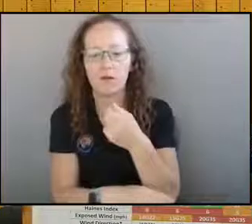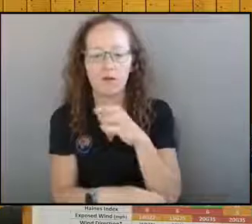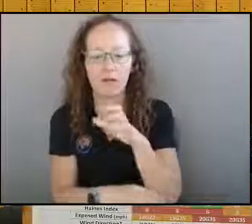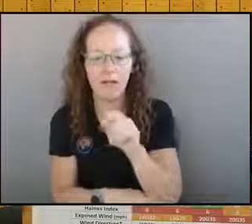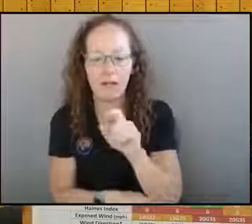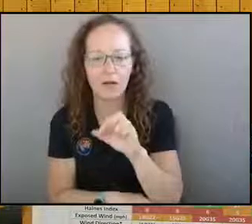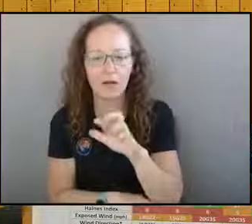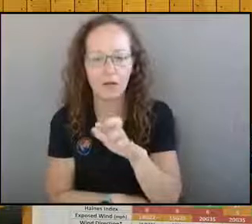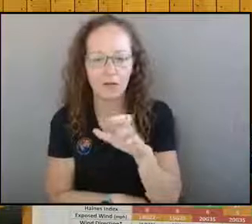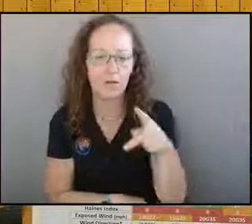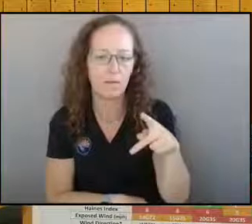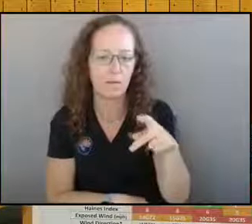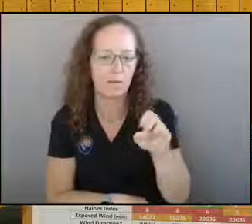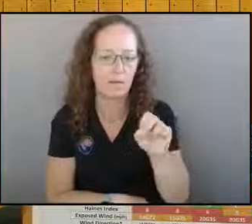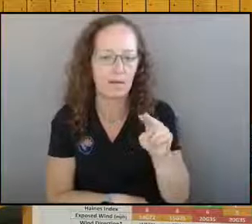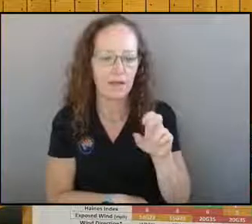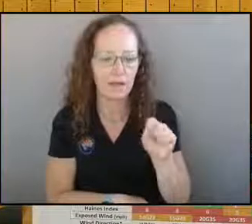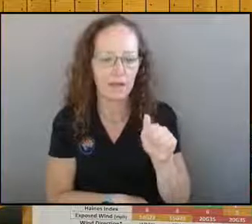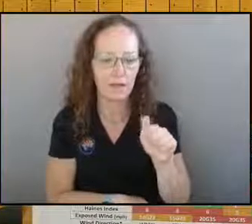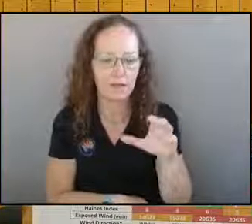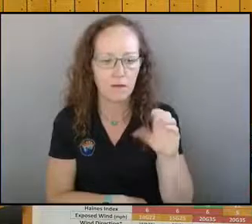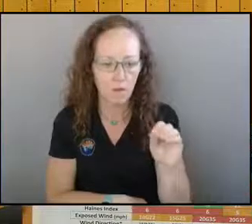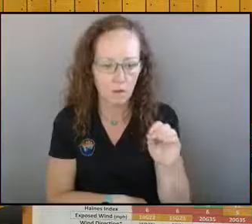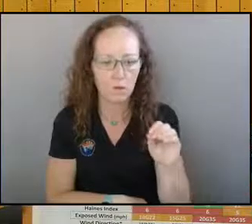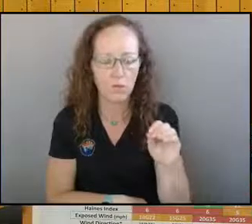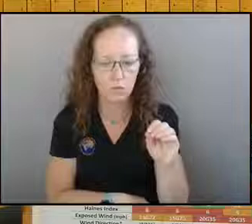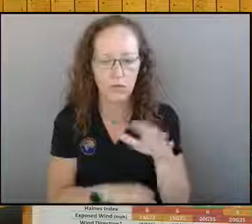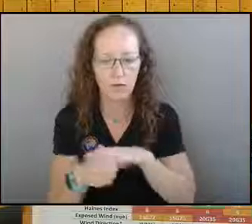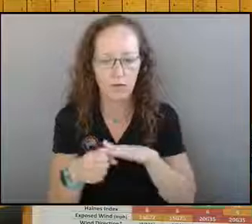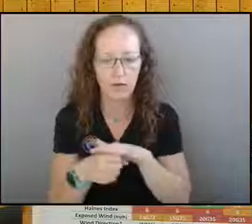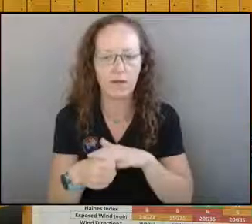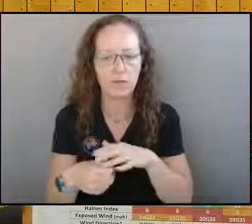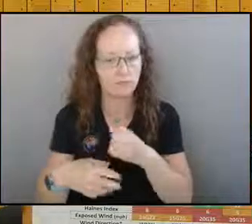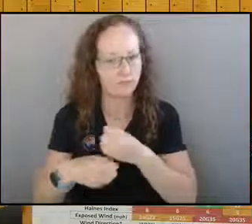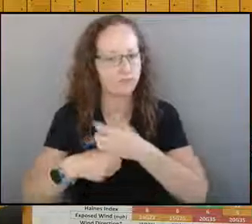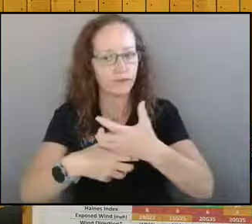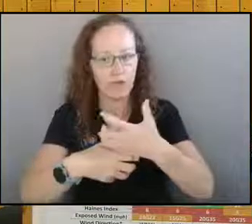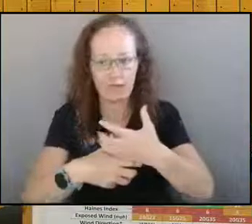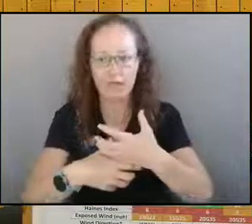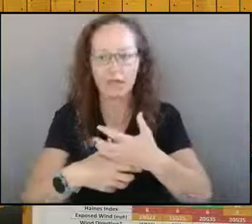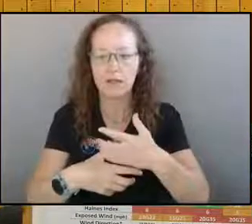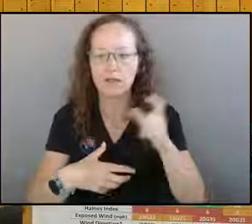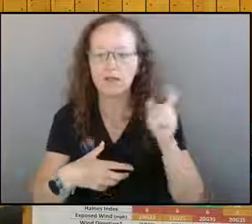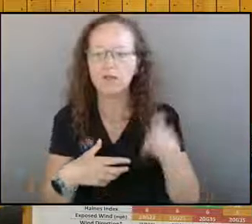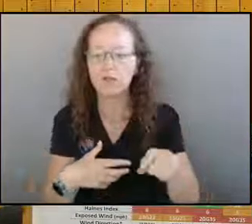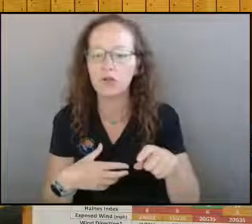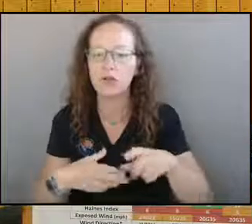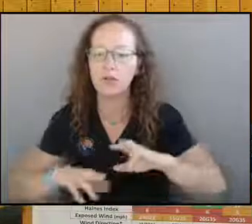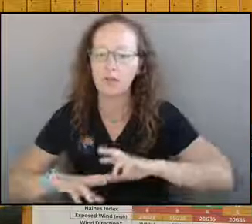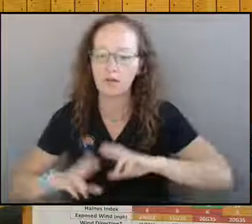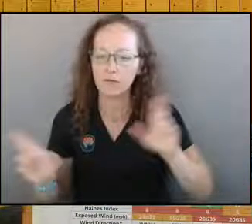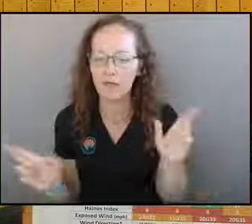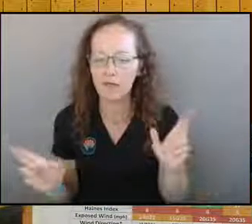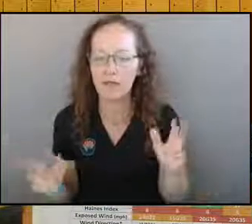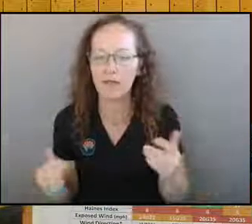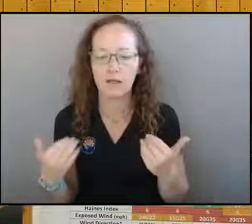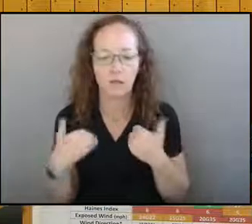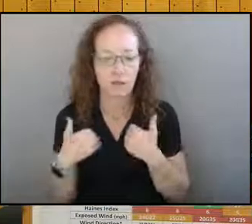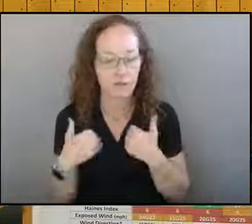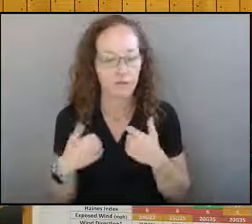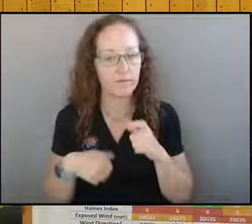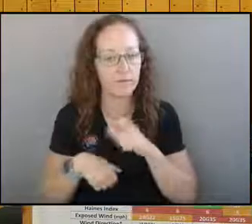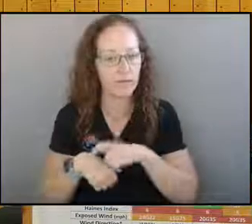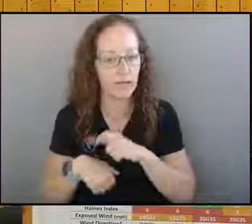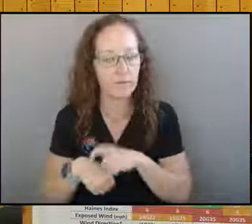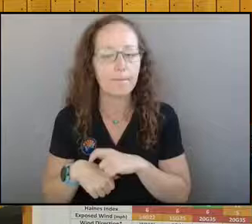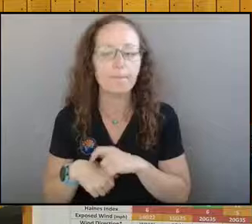means you should be packing your bags, packing your cars, getting things in order. You have some time, but it can go from